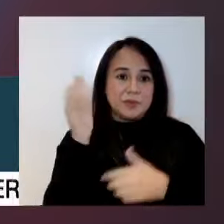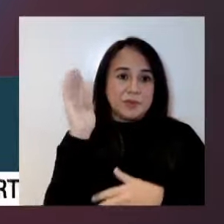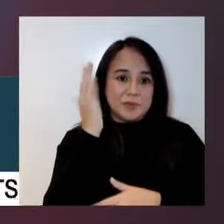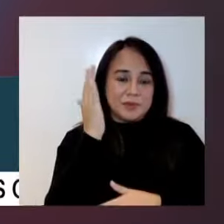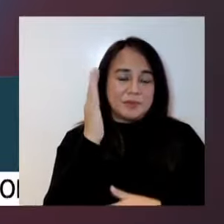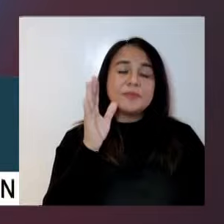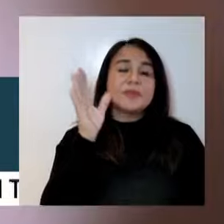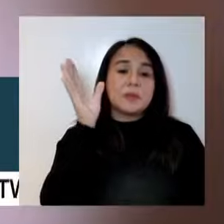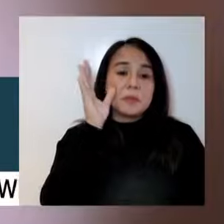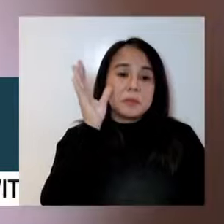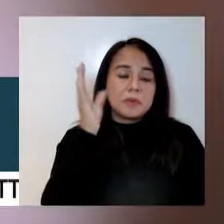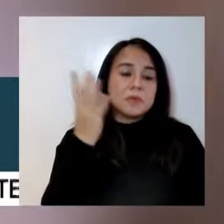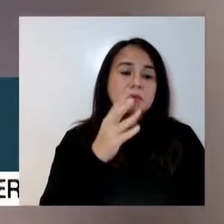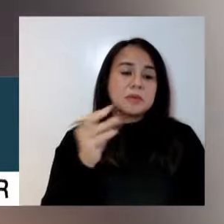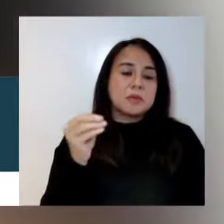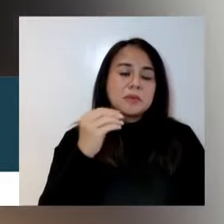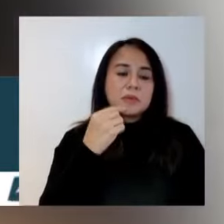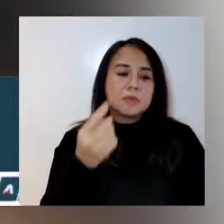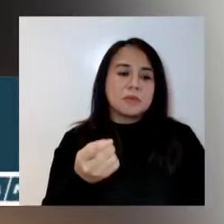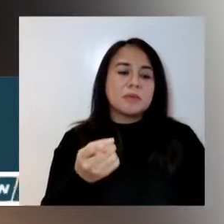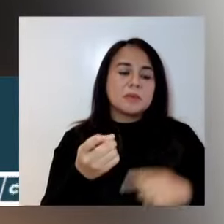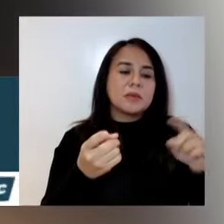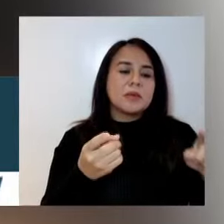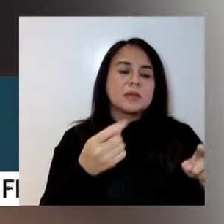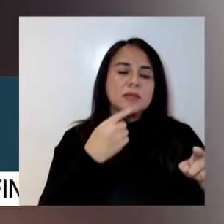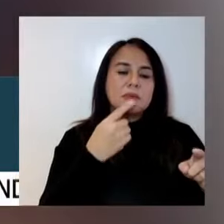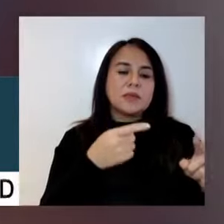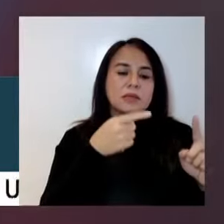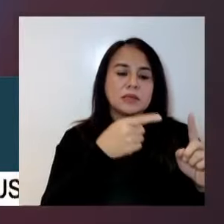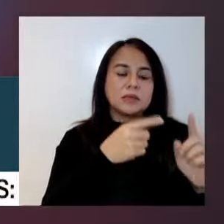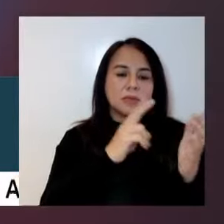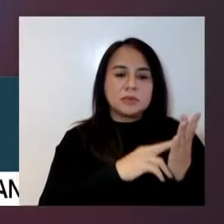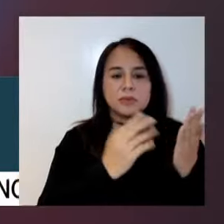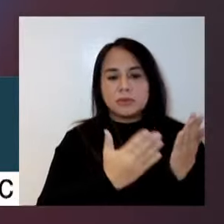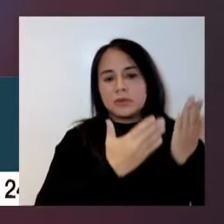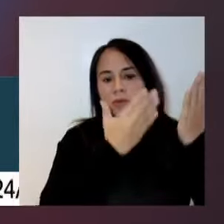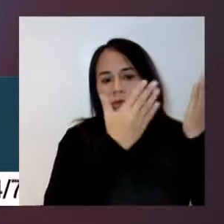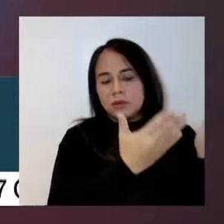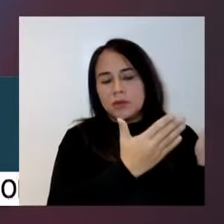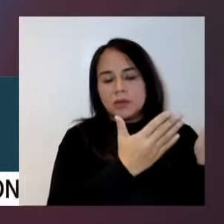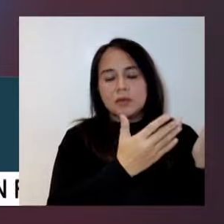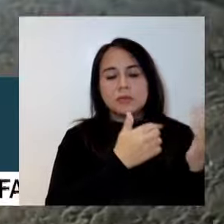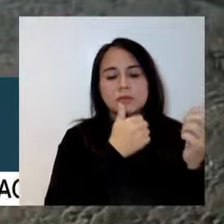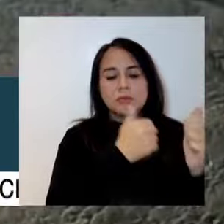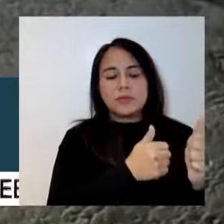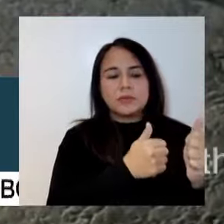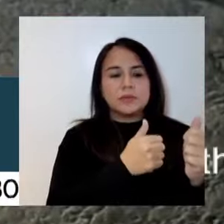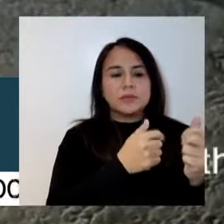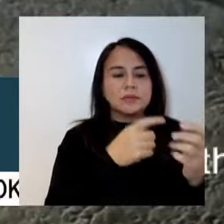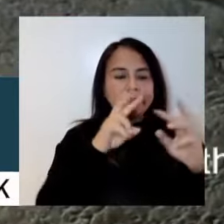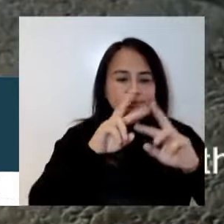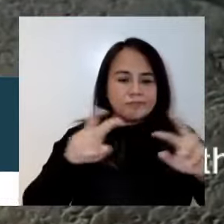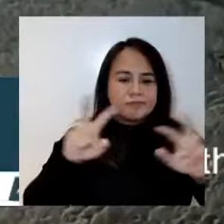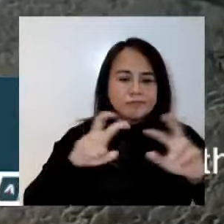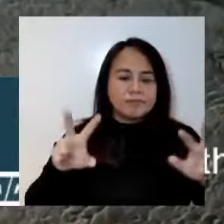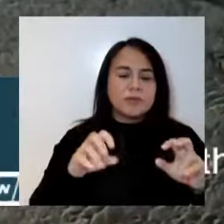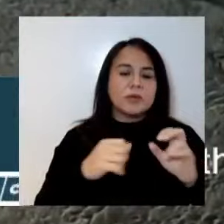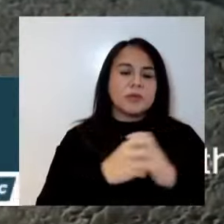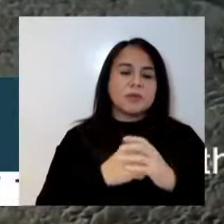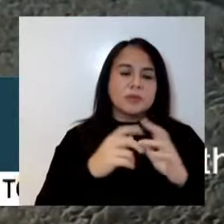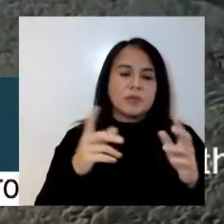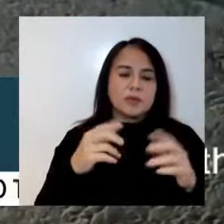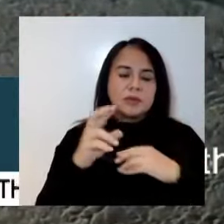press conference, the Pro 4A top cop said he signed a recommendation following an extensive investigation conducted by the Regional